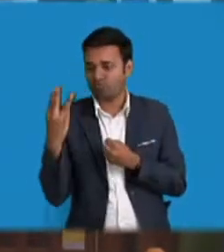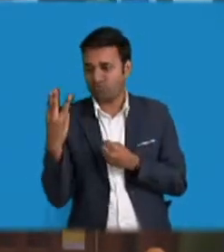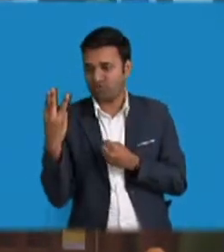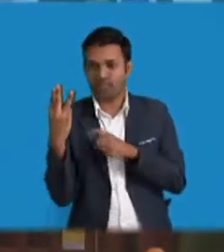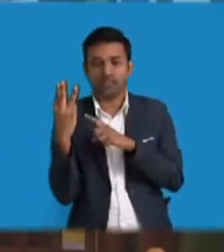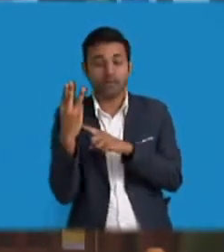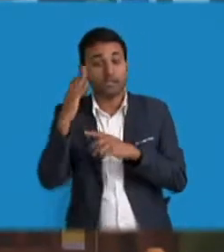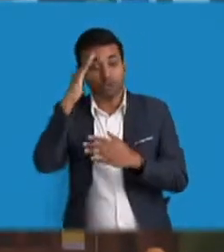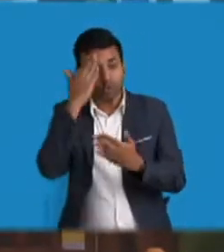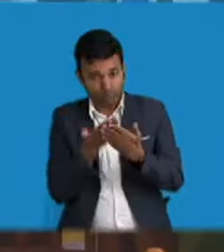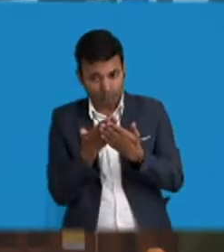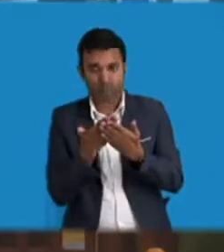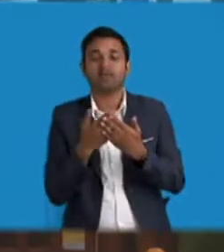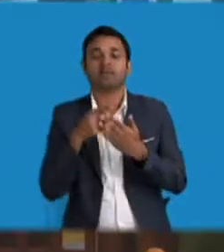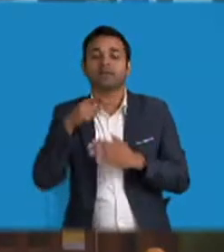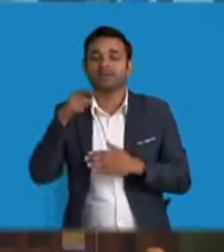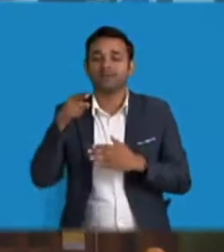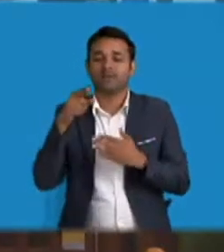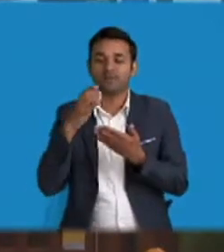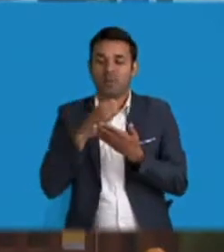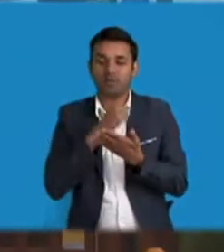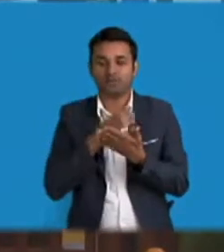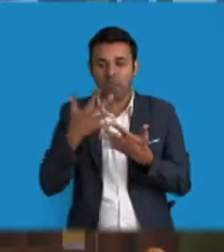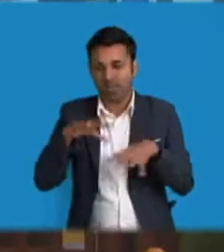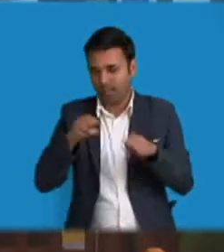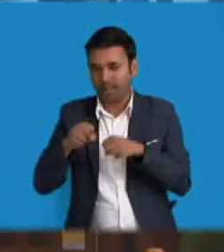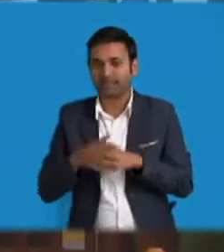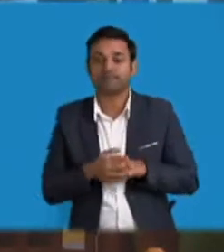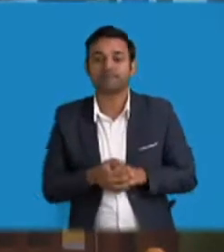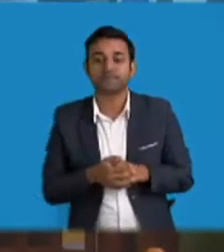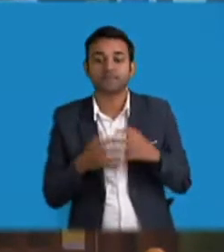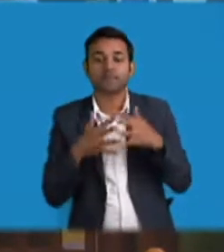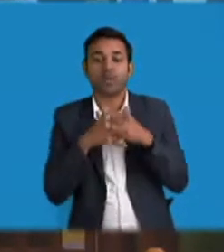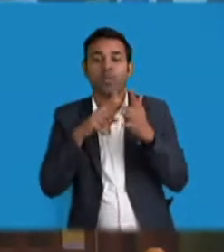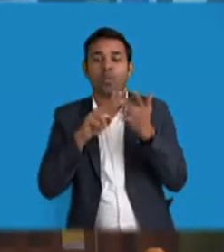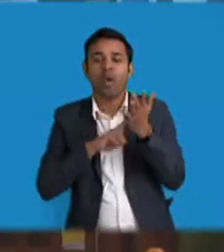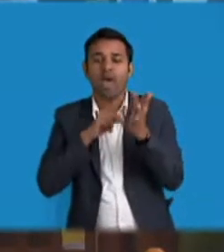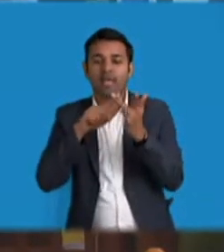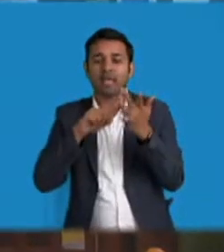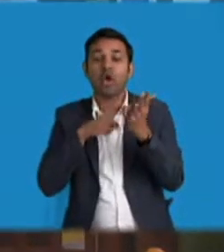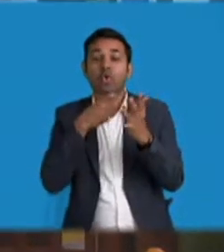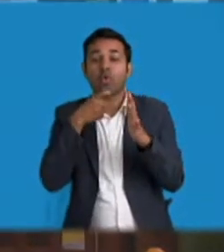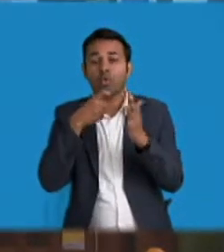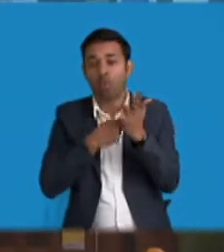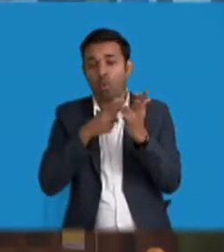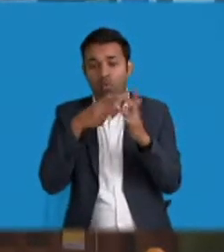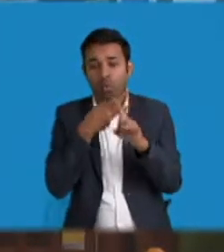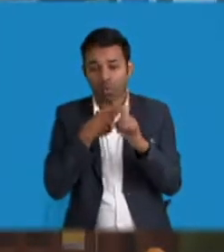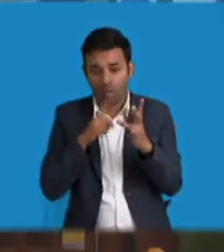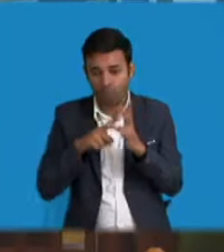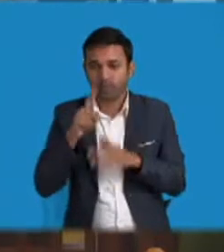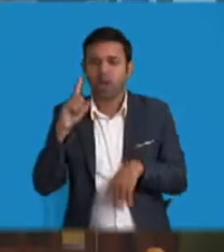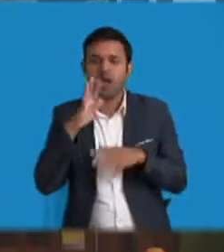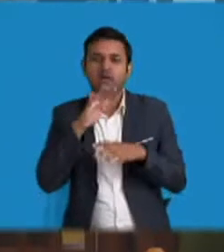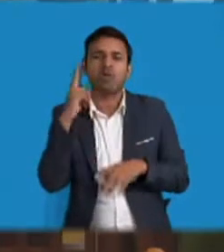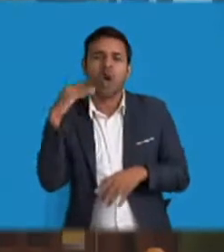there last year. At the Wainikoro campus, we had 51 students who did short course there. At the Nagua campus, we